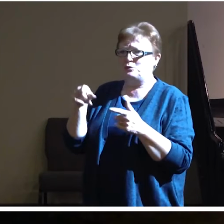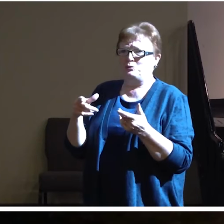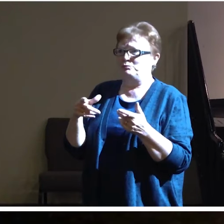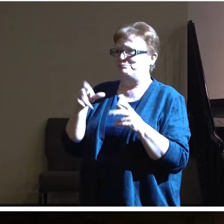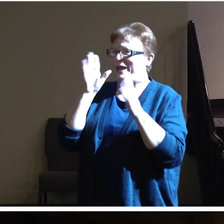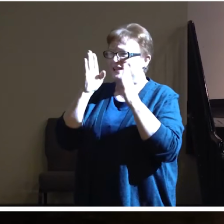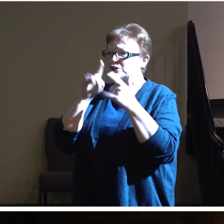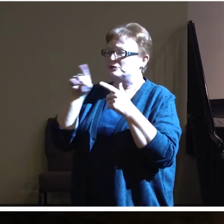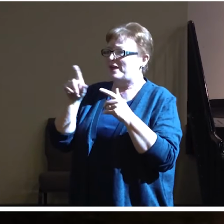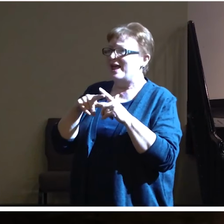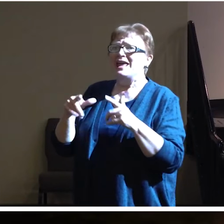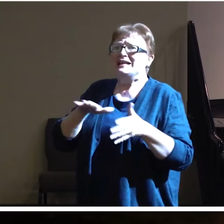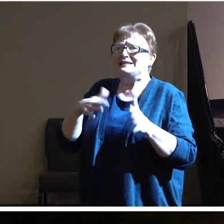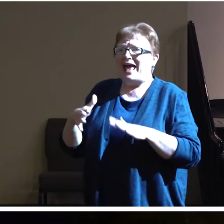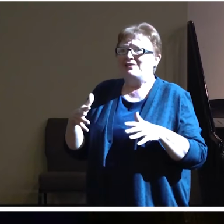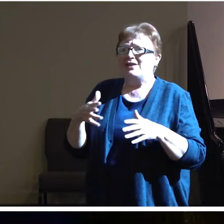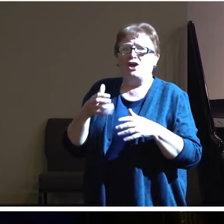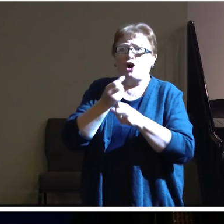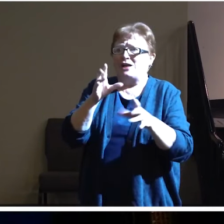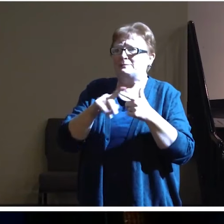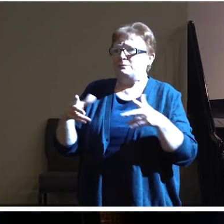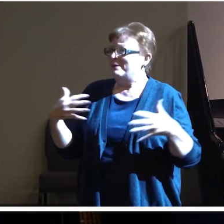strikes fear into people.